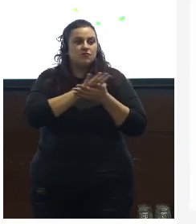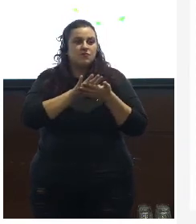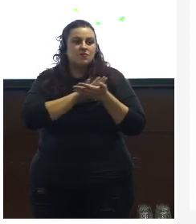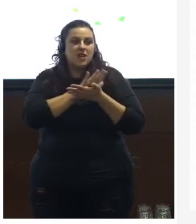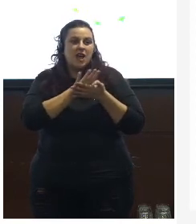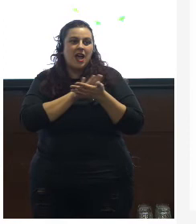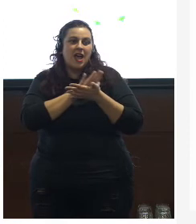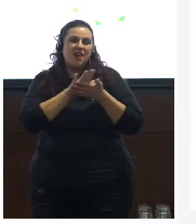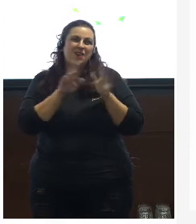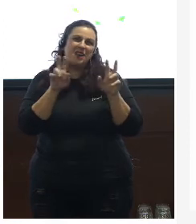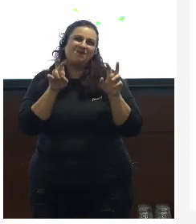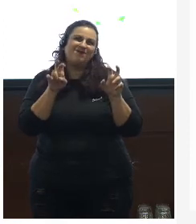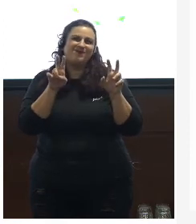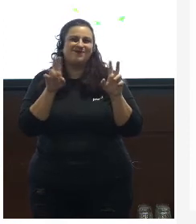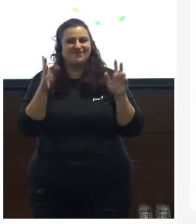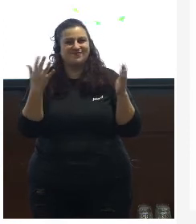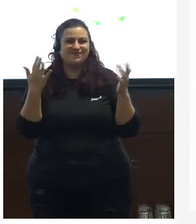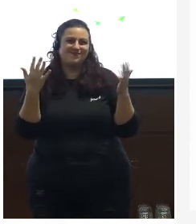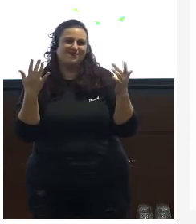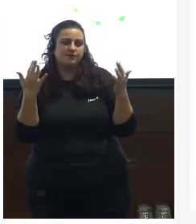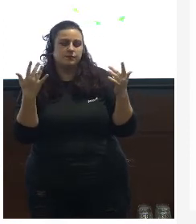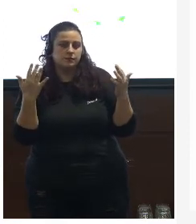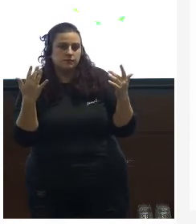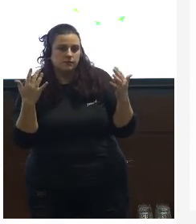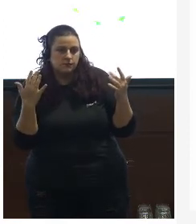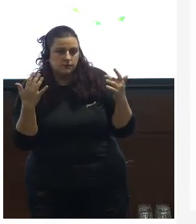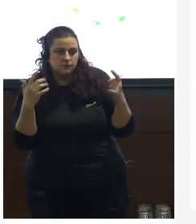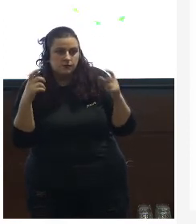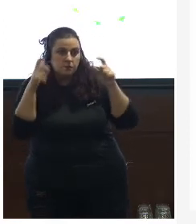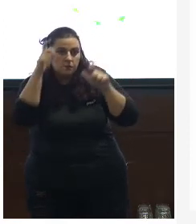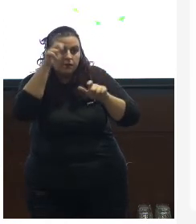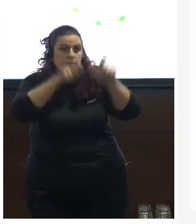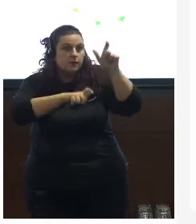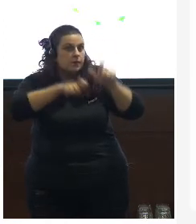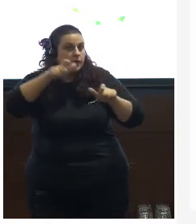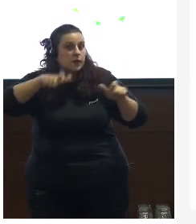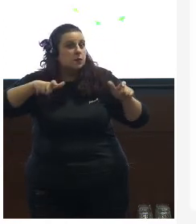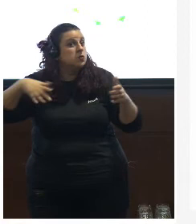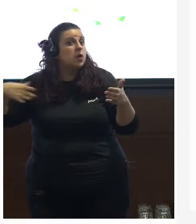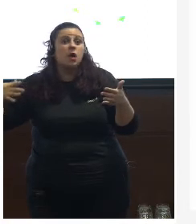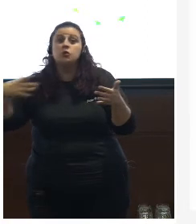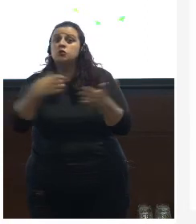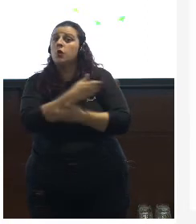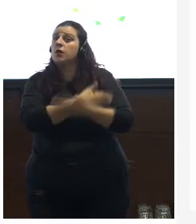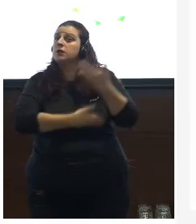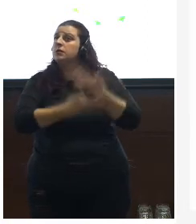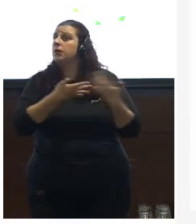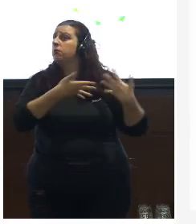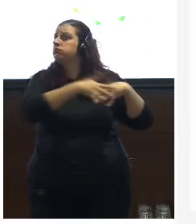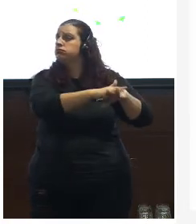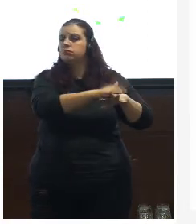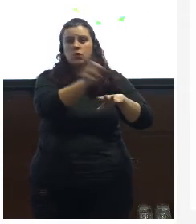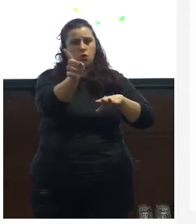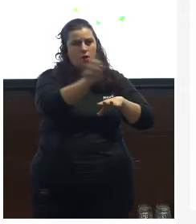the types of disability, but also inclusion of people that can't afford now this kind of tours. This is something